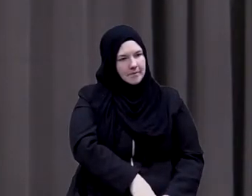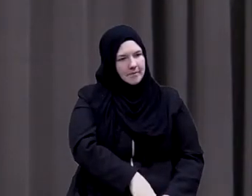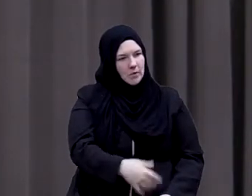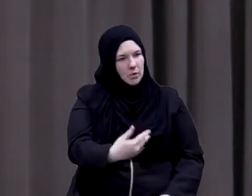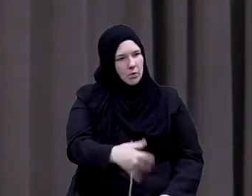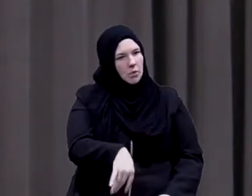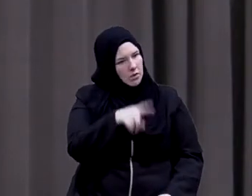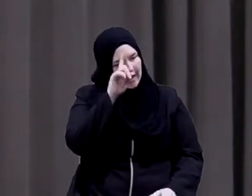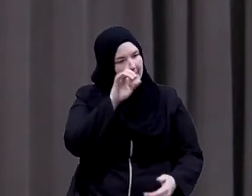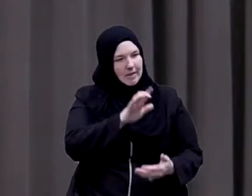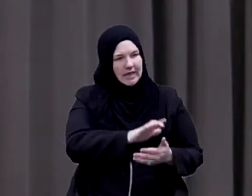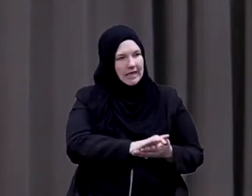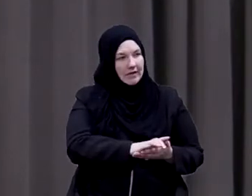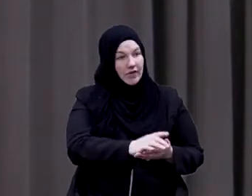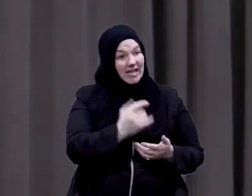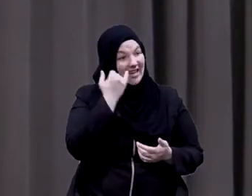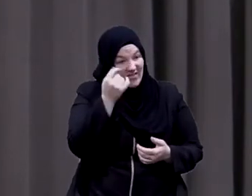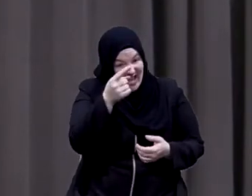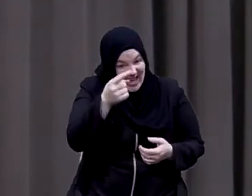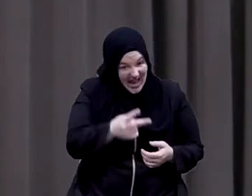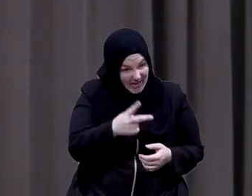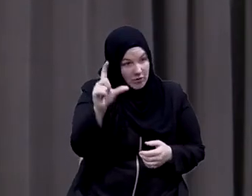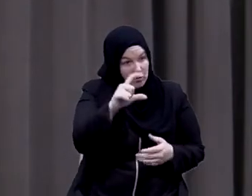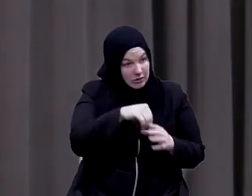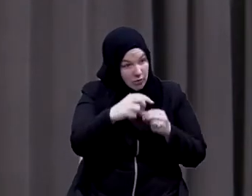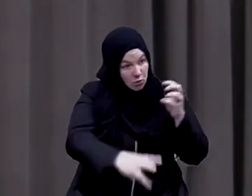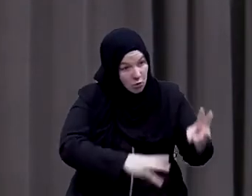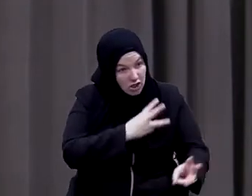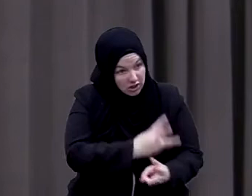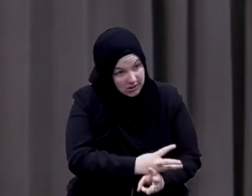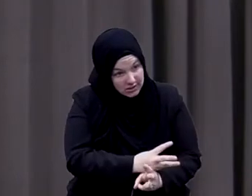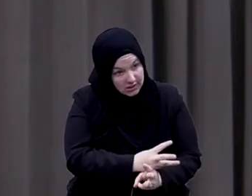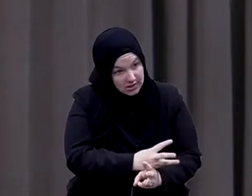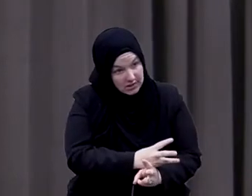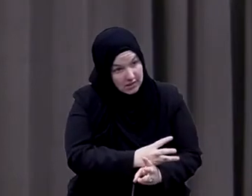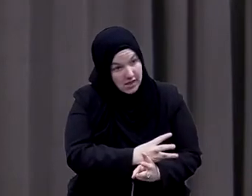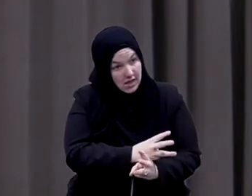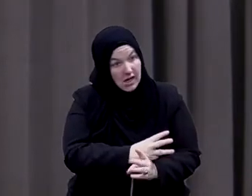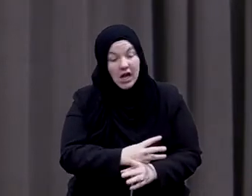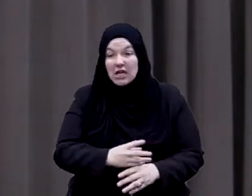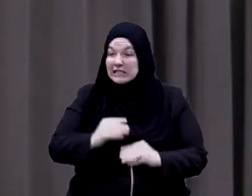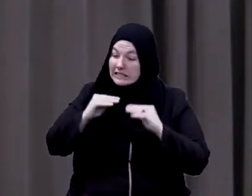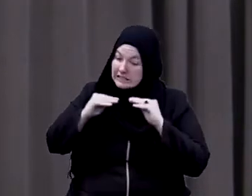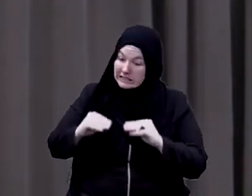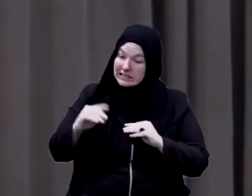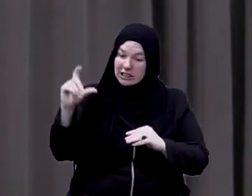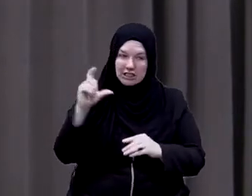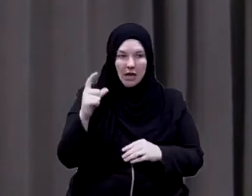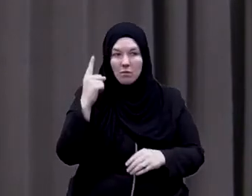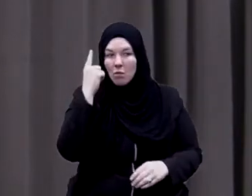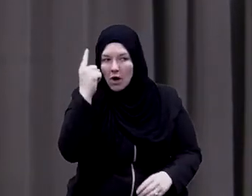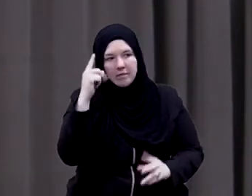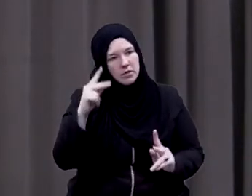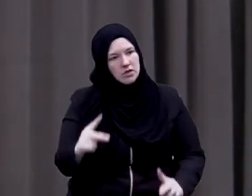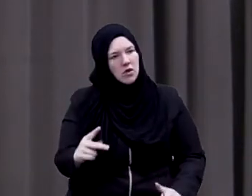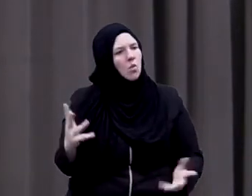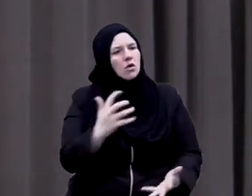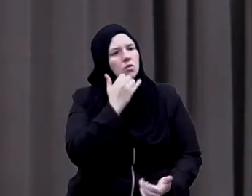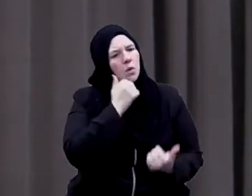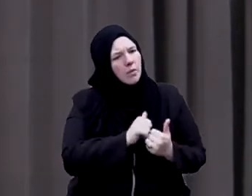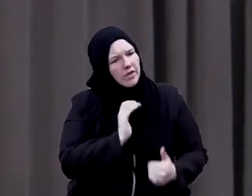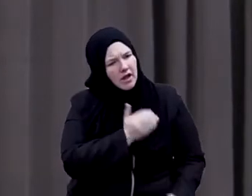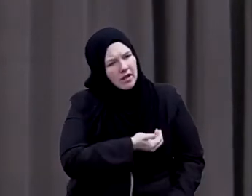I believe this is not a big task. Much less, what is wrong with us